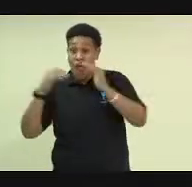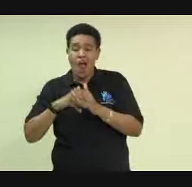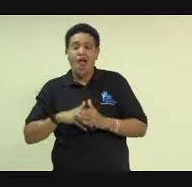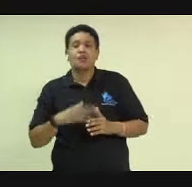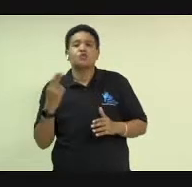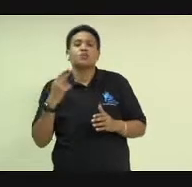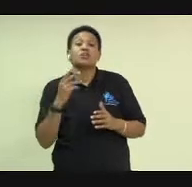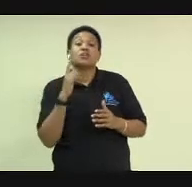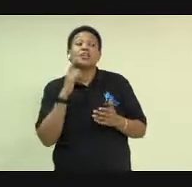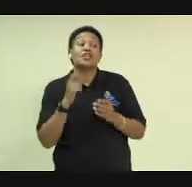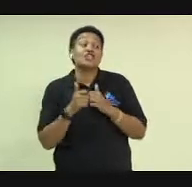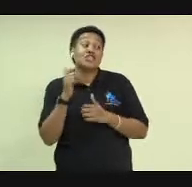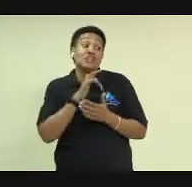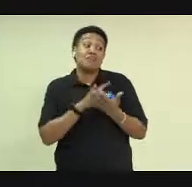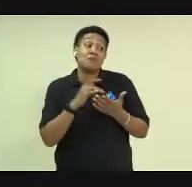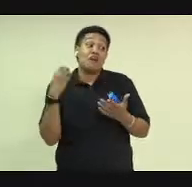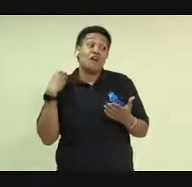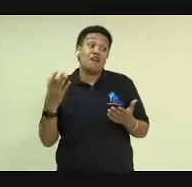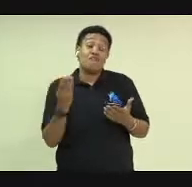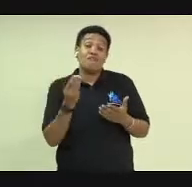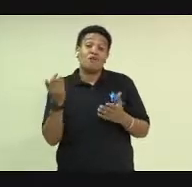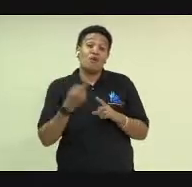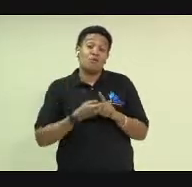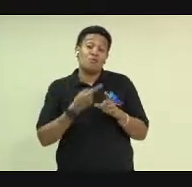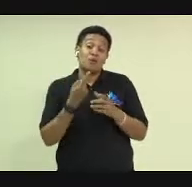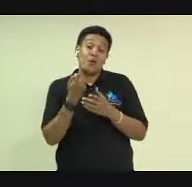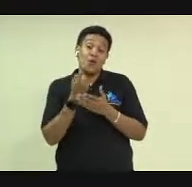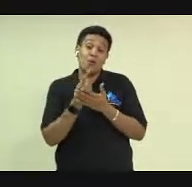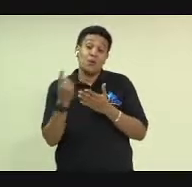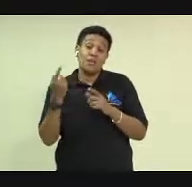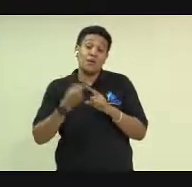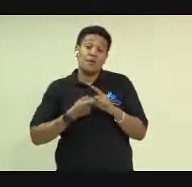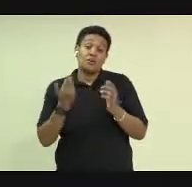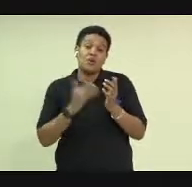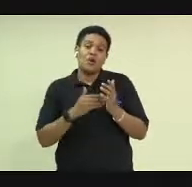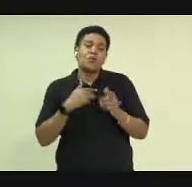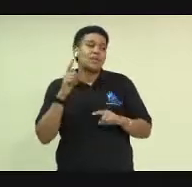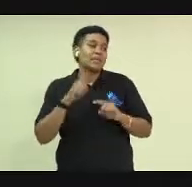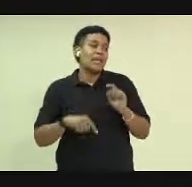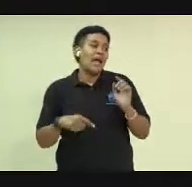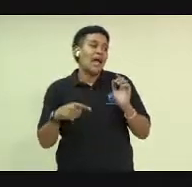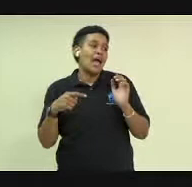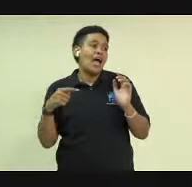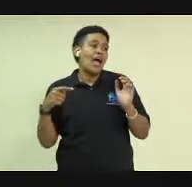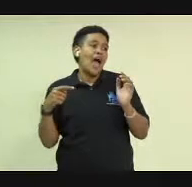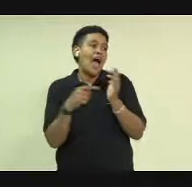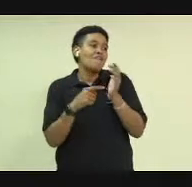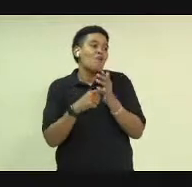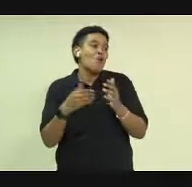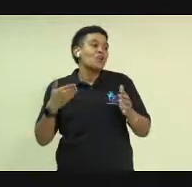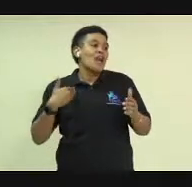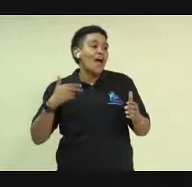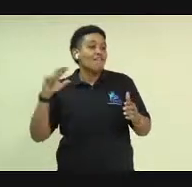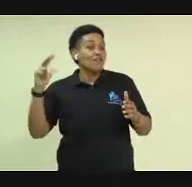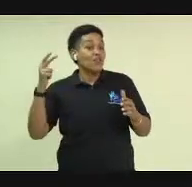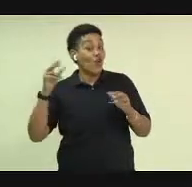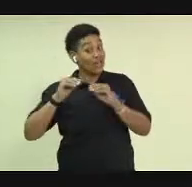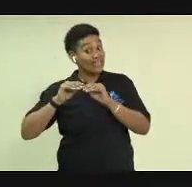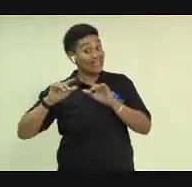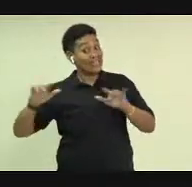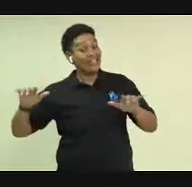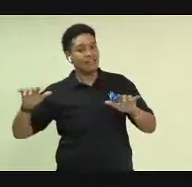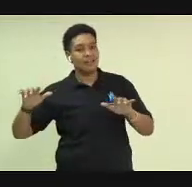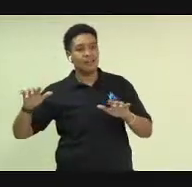chief medical officer a couple weeks or months ago, that we just can't afford to have it. That's one question. The